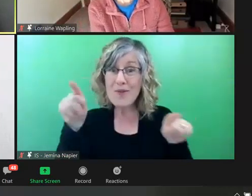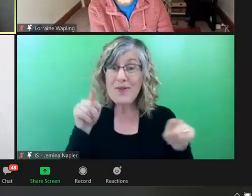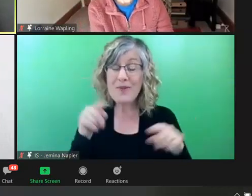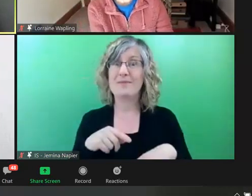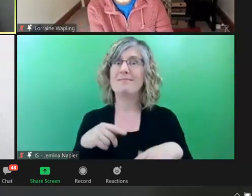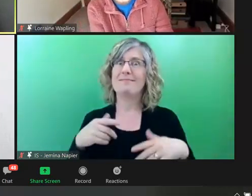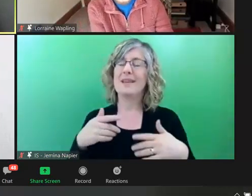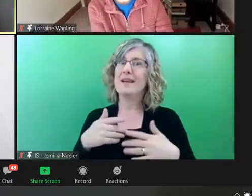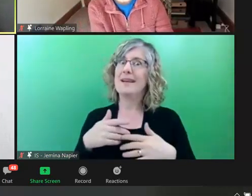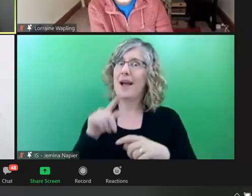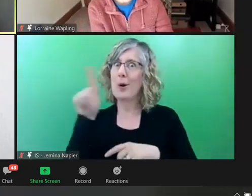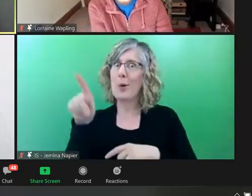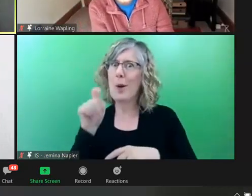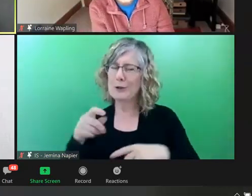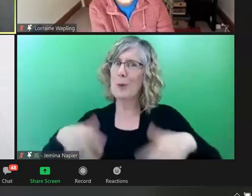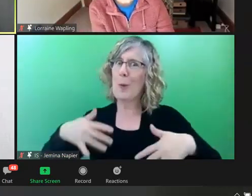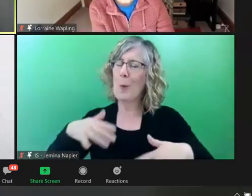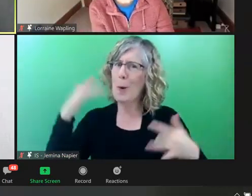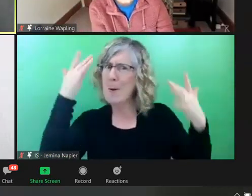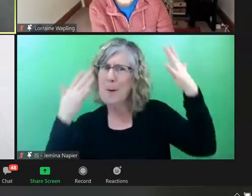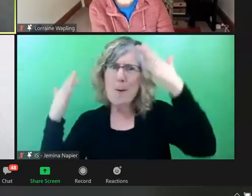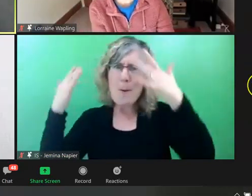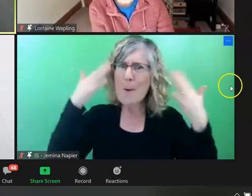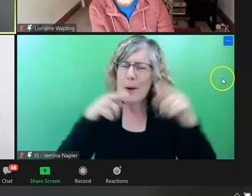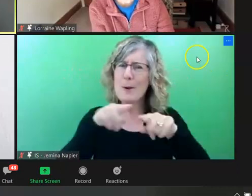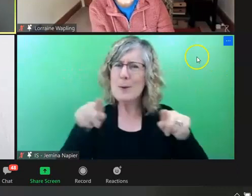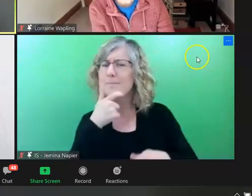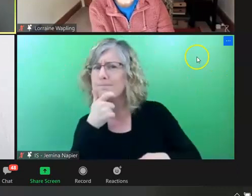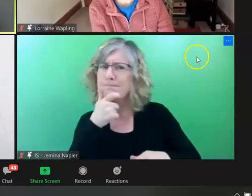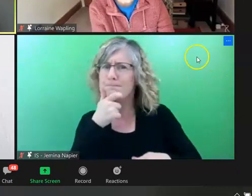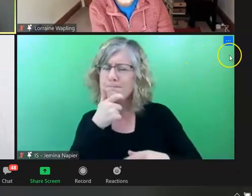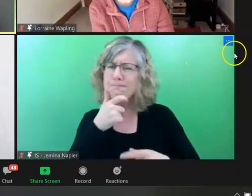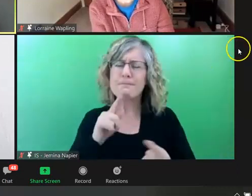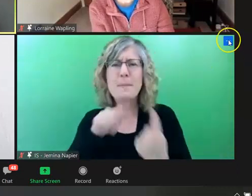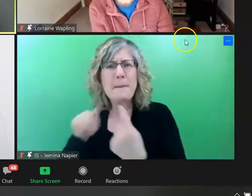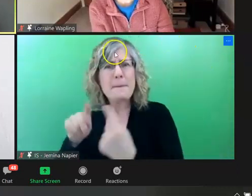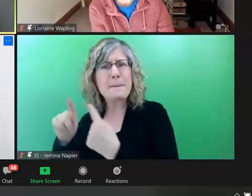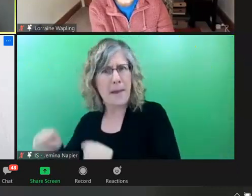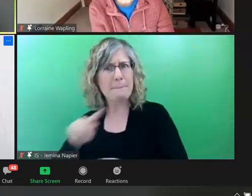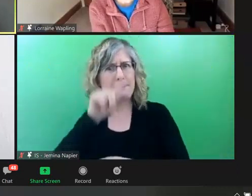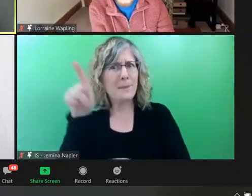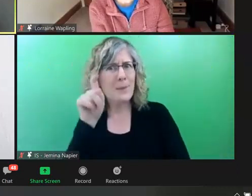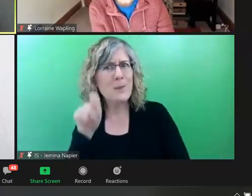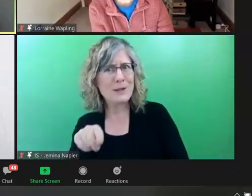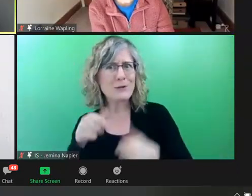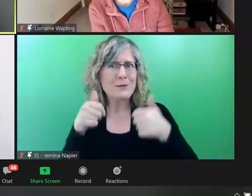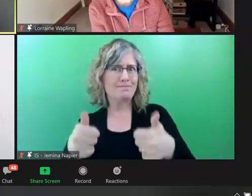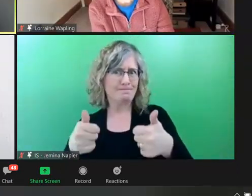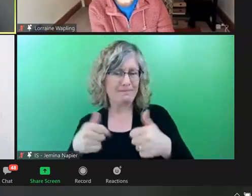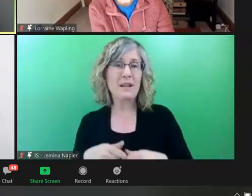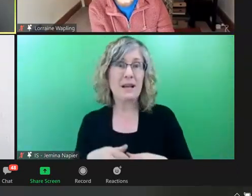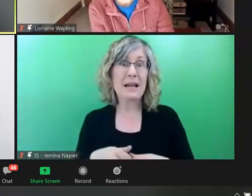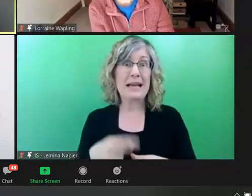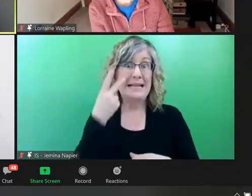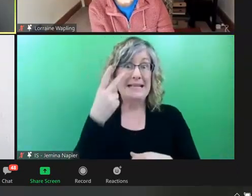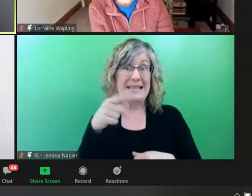challenging questions, or at least discussing them. And thank you for everybody for all there's quite a lot of information coming